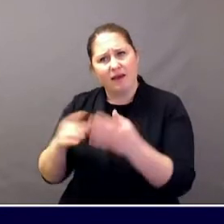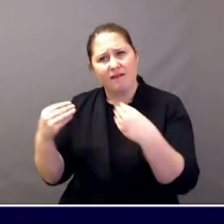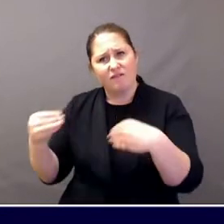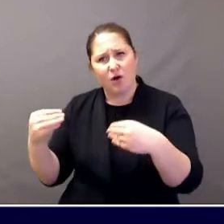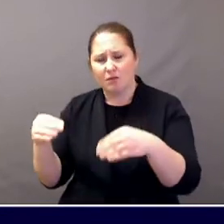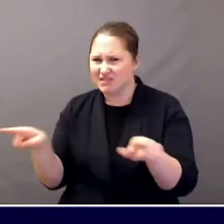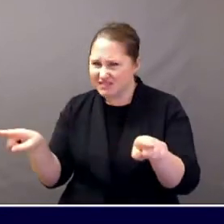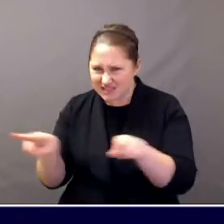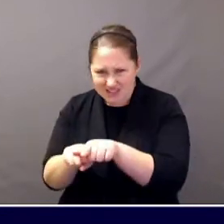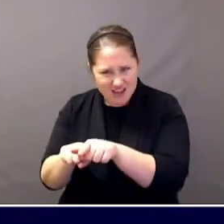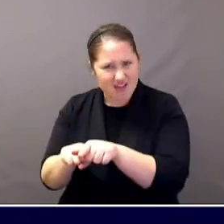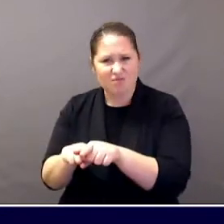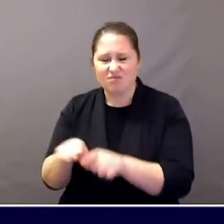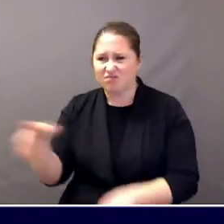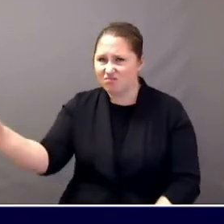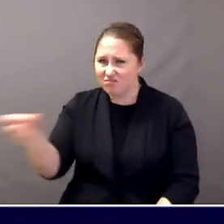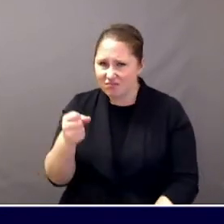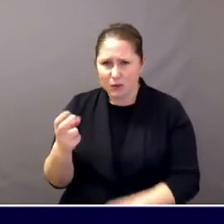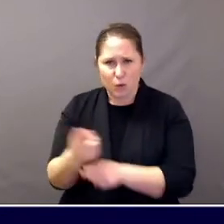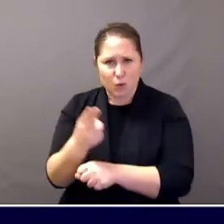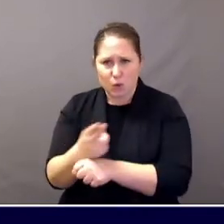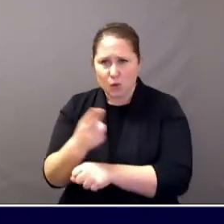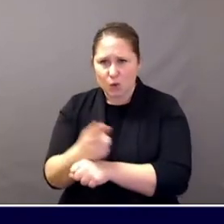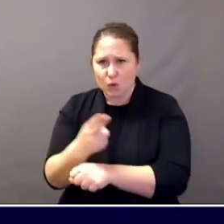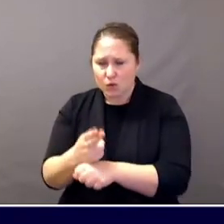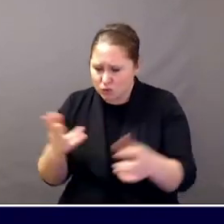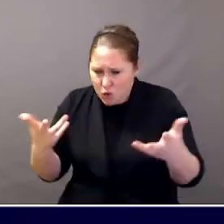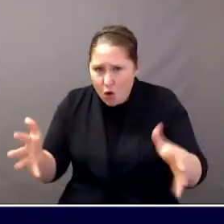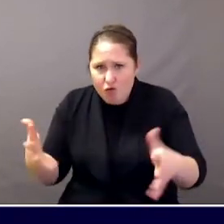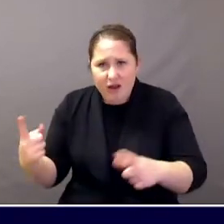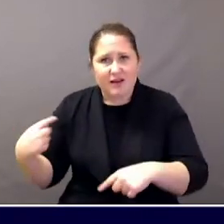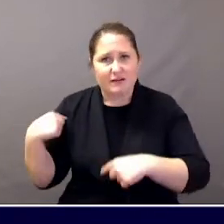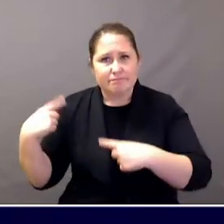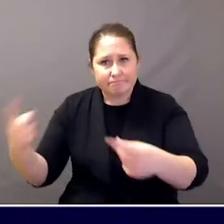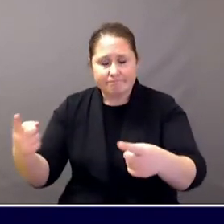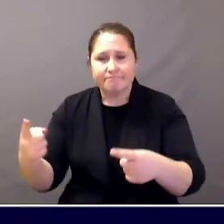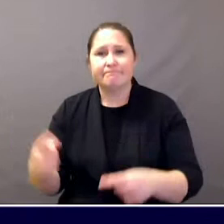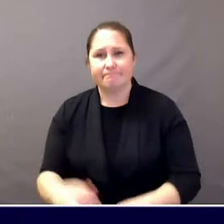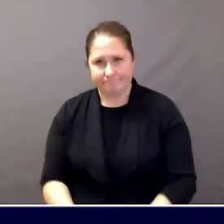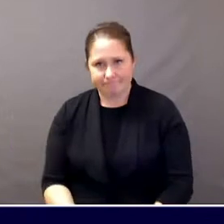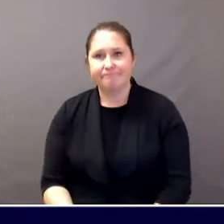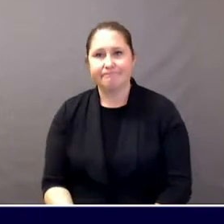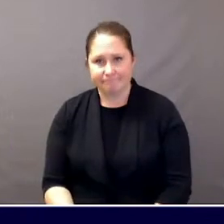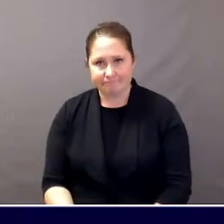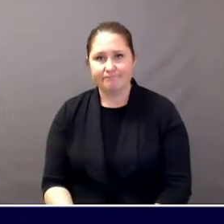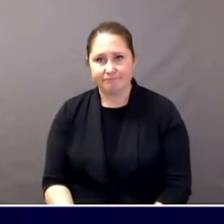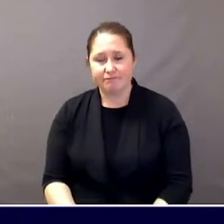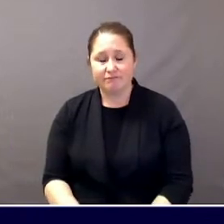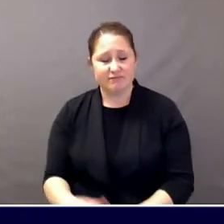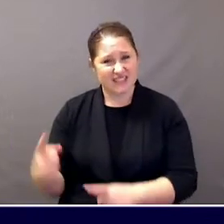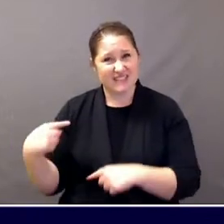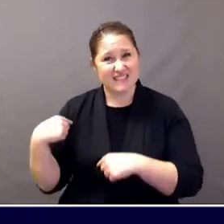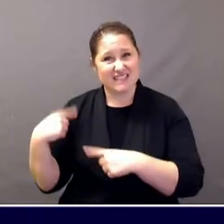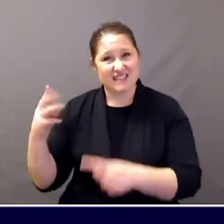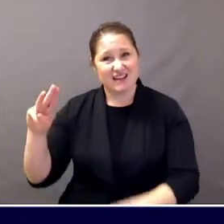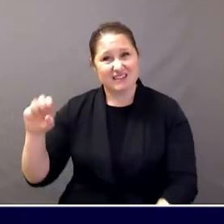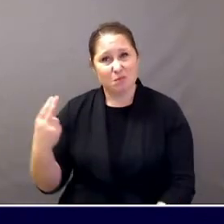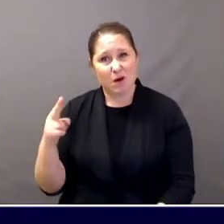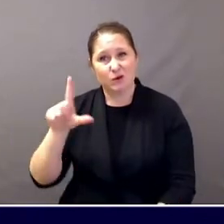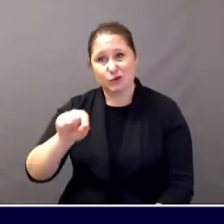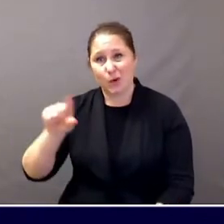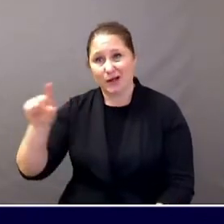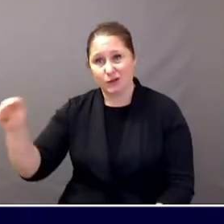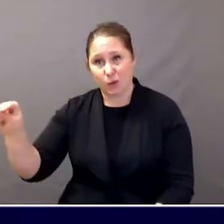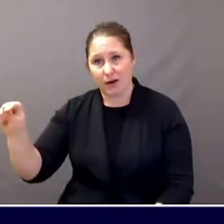exact same thing. We saw that, we thought that as we've taken the same approach elsewhere in the pandemic, all the options working in tandem